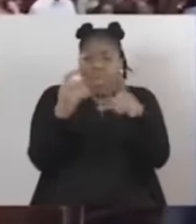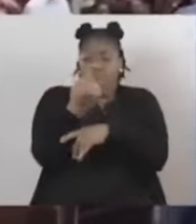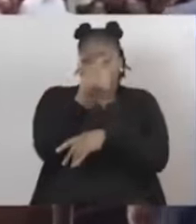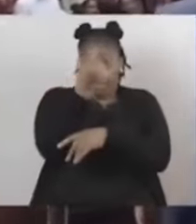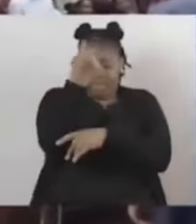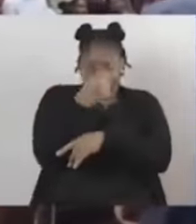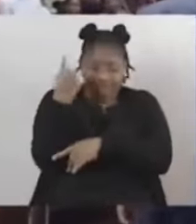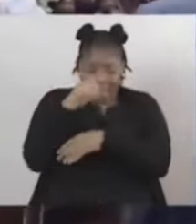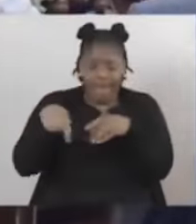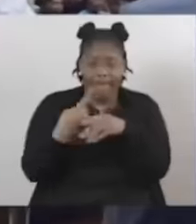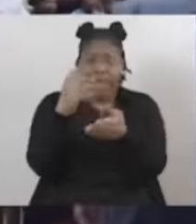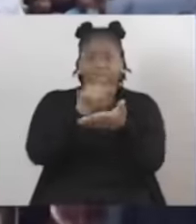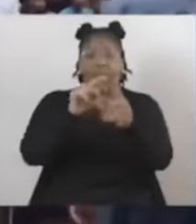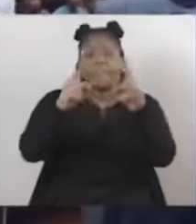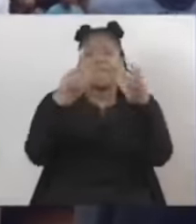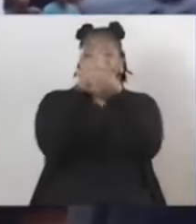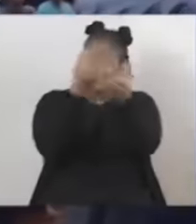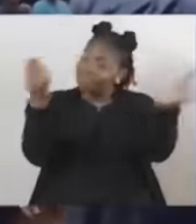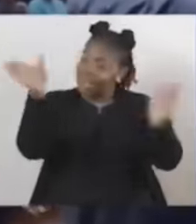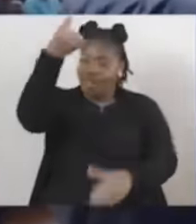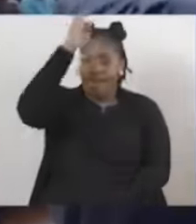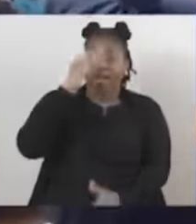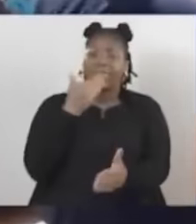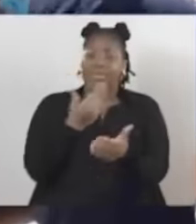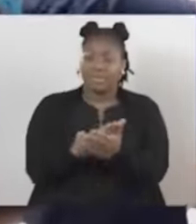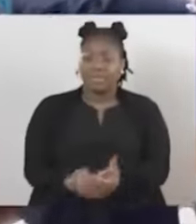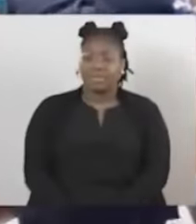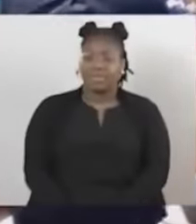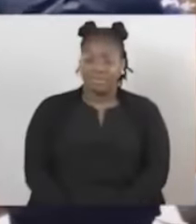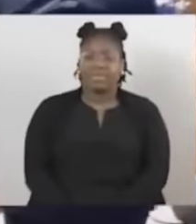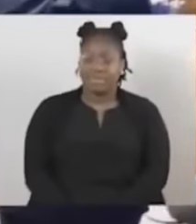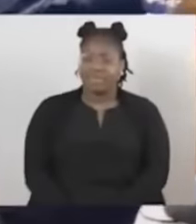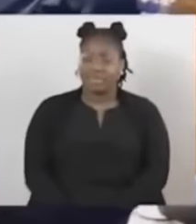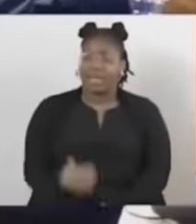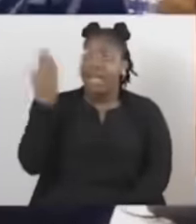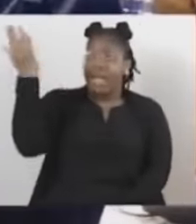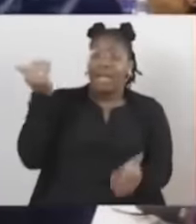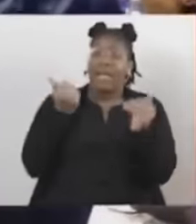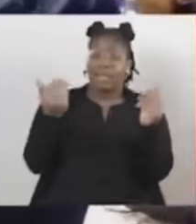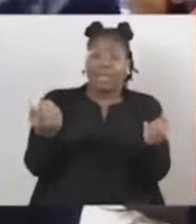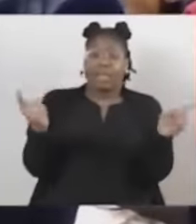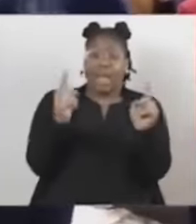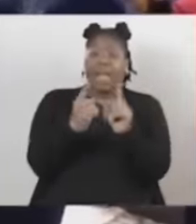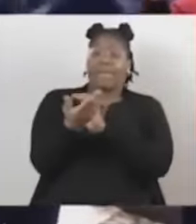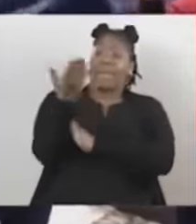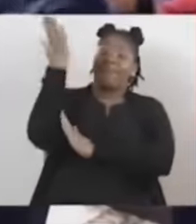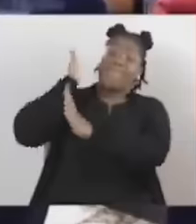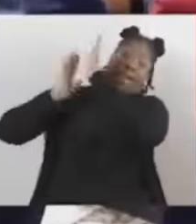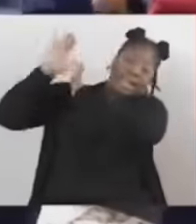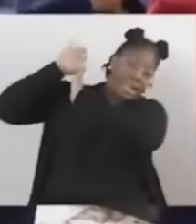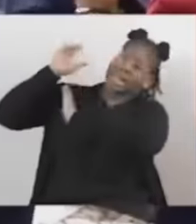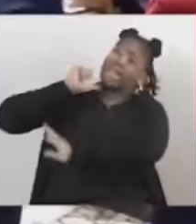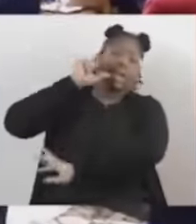it. But can I just tell you that God is good? that he let it happen then and didn't